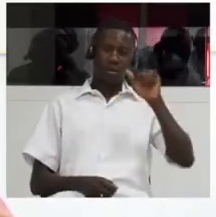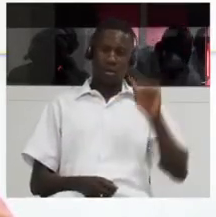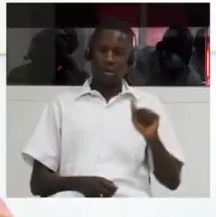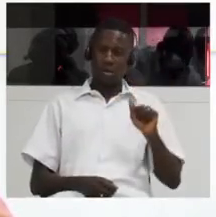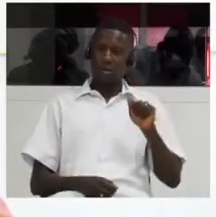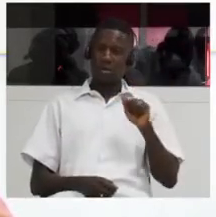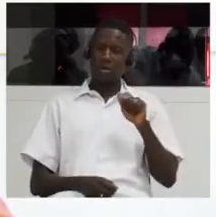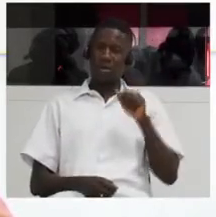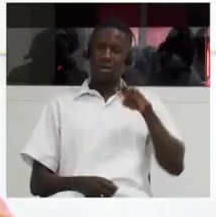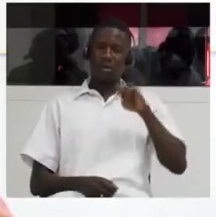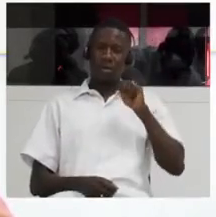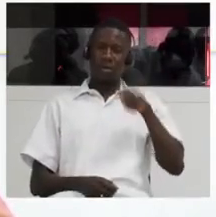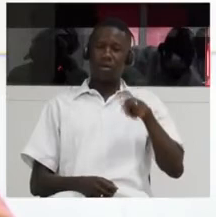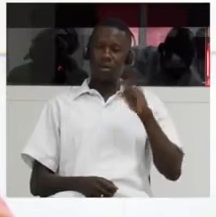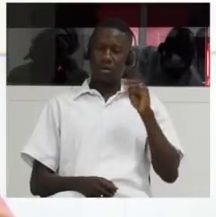Good.